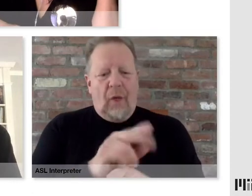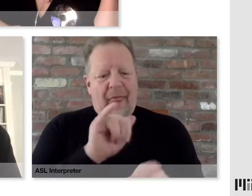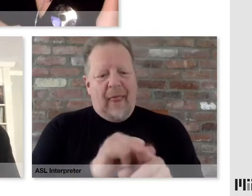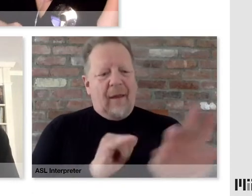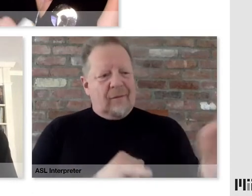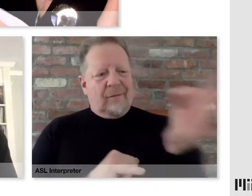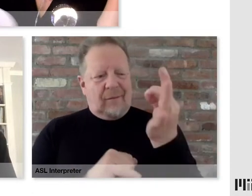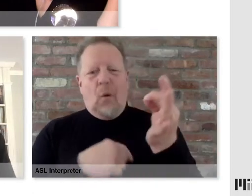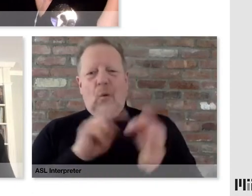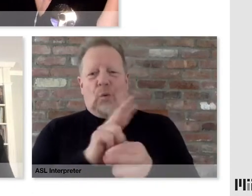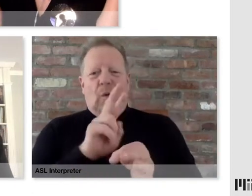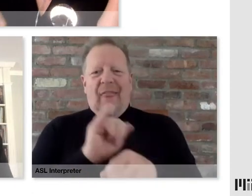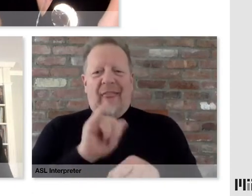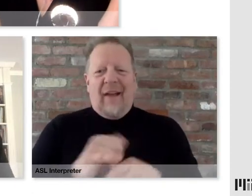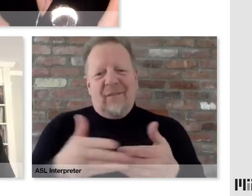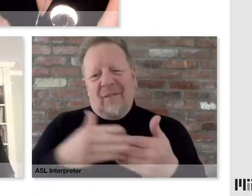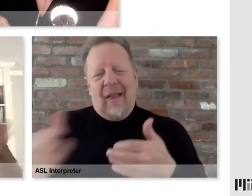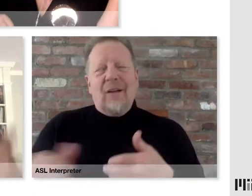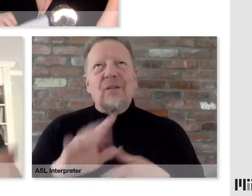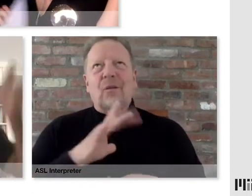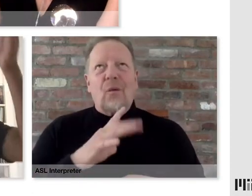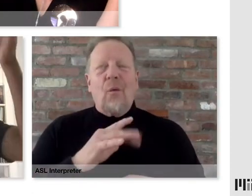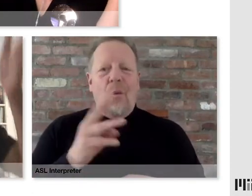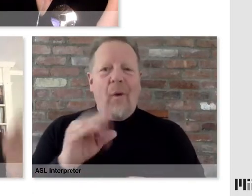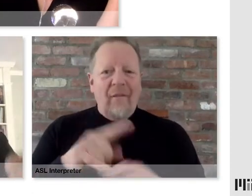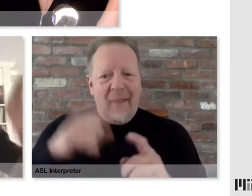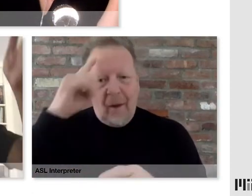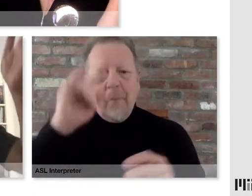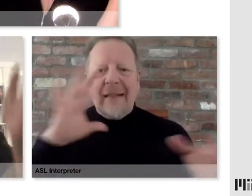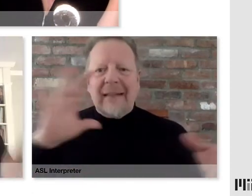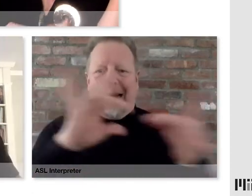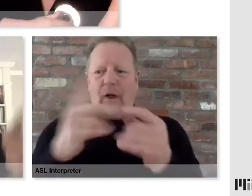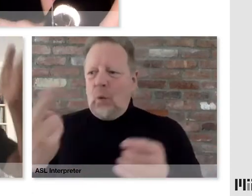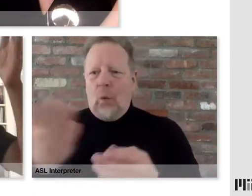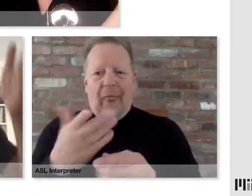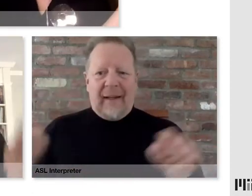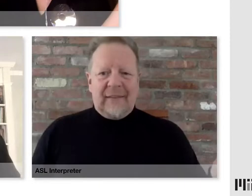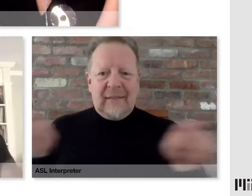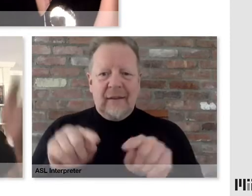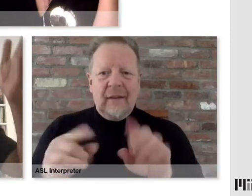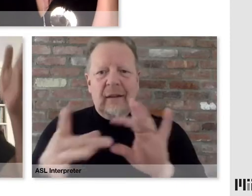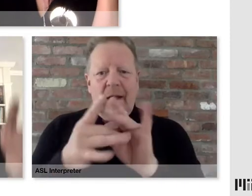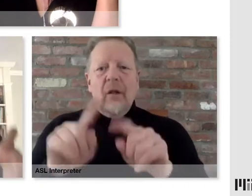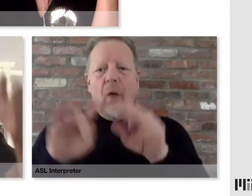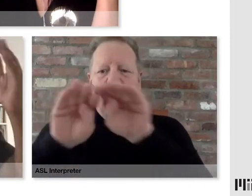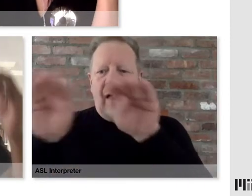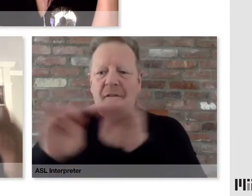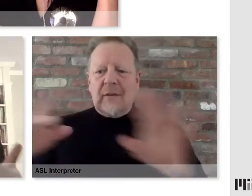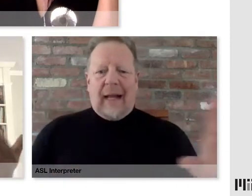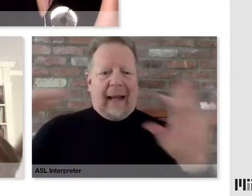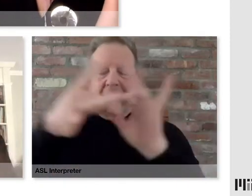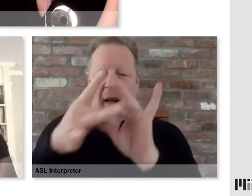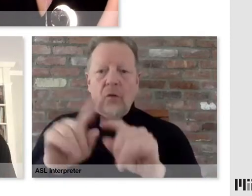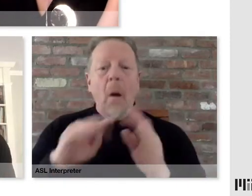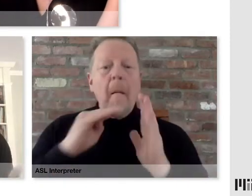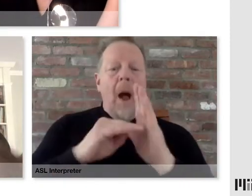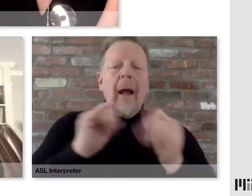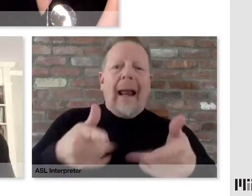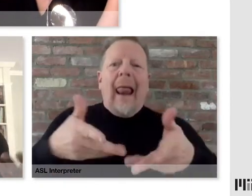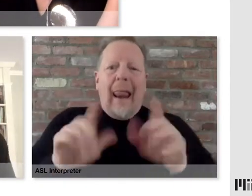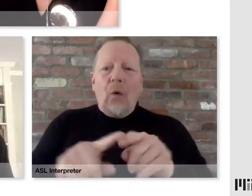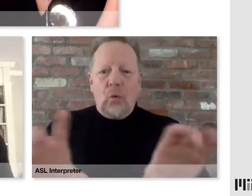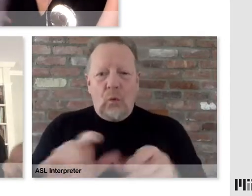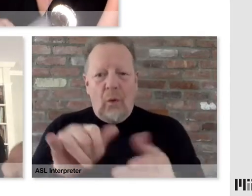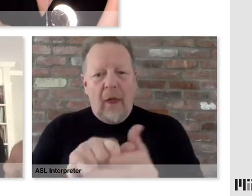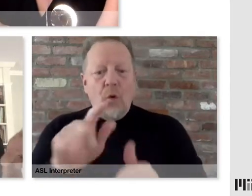forward. What a brilliant way of thinking about it. Is connecting these two things. It's connecting the levels. And I think, right, and so models can allow you to do that. You can